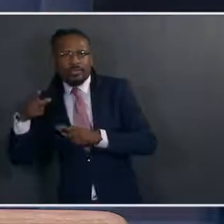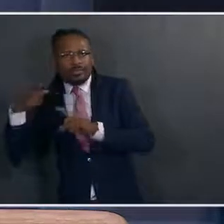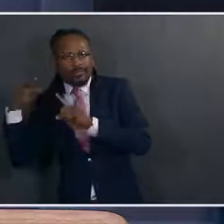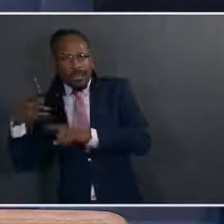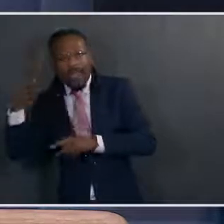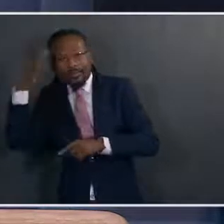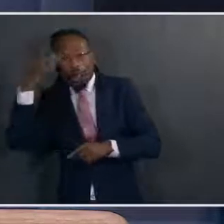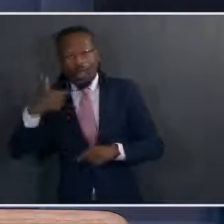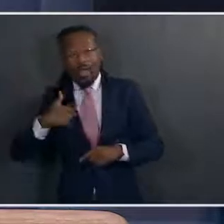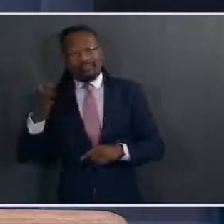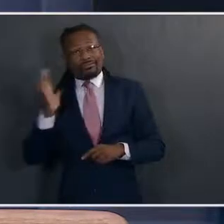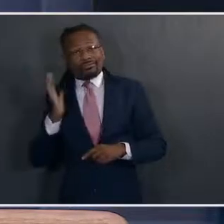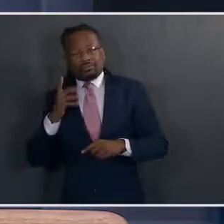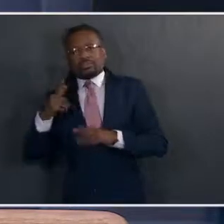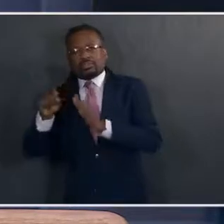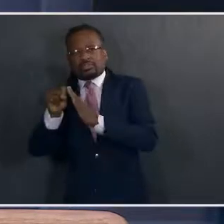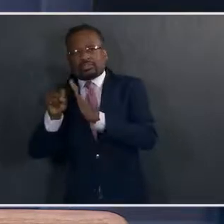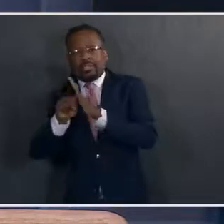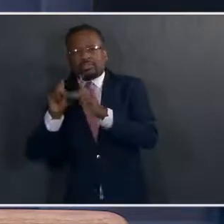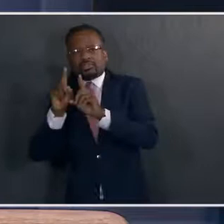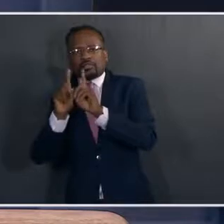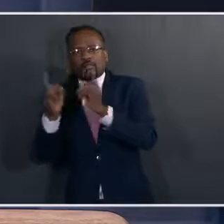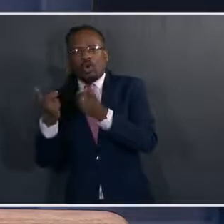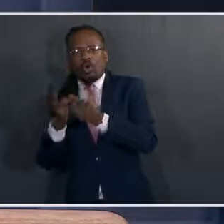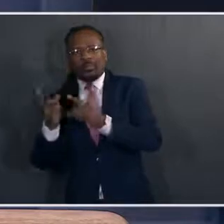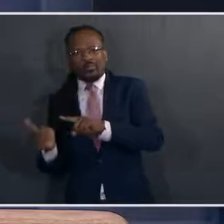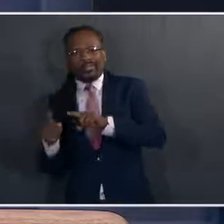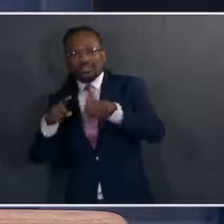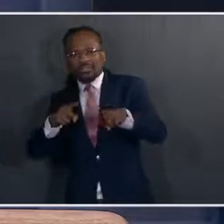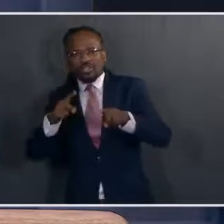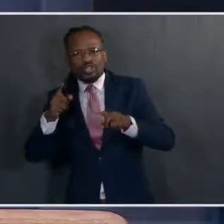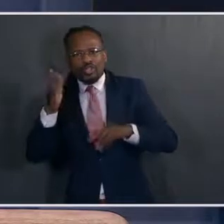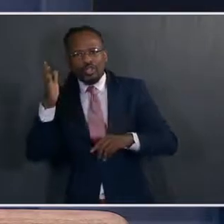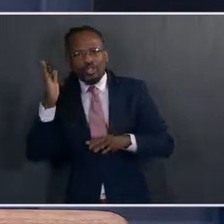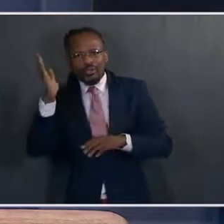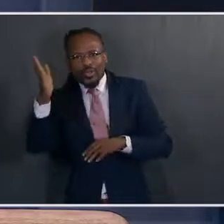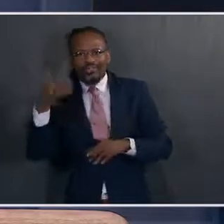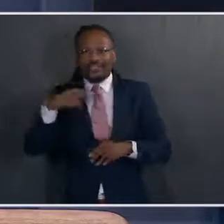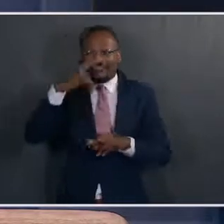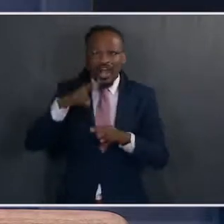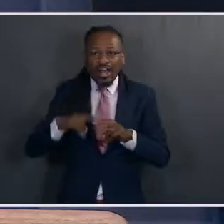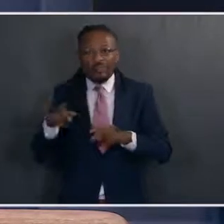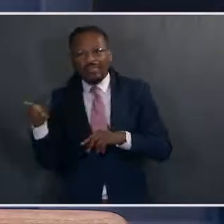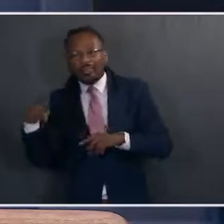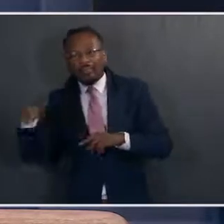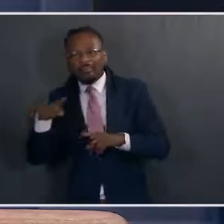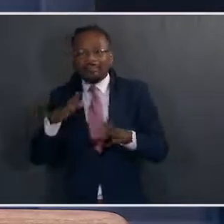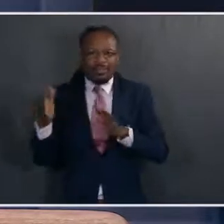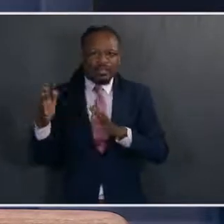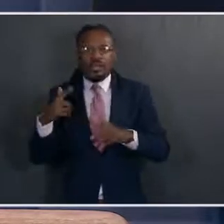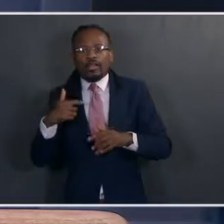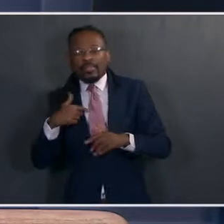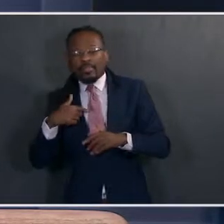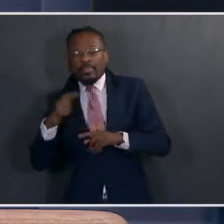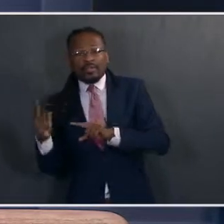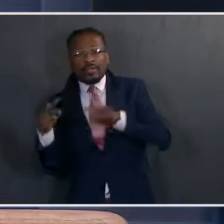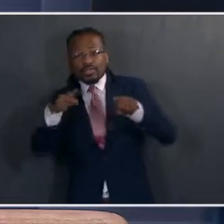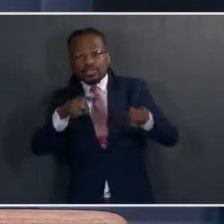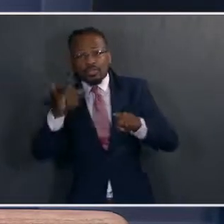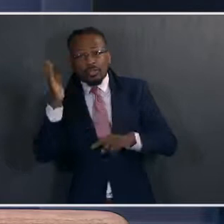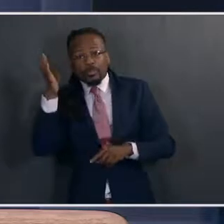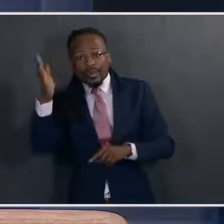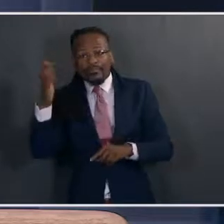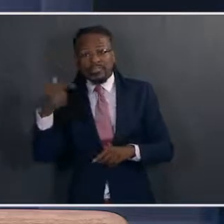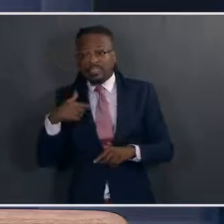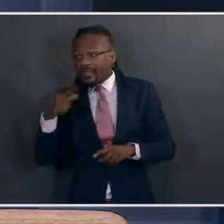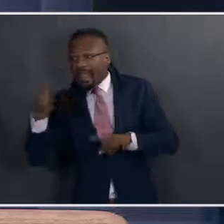State Department, they attended the briefing. I had a little fun with them from time to time, but they attended the briefing, they asked questions, but I think there's